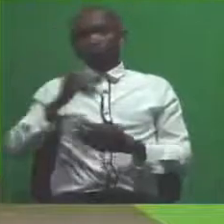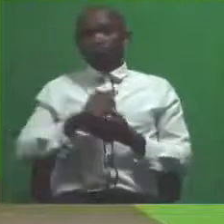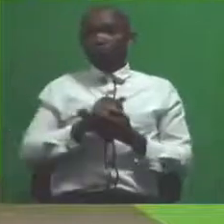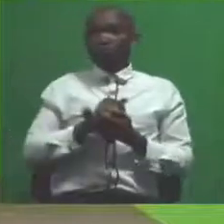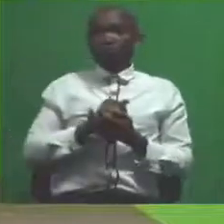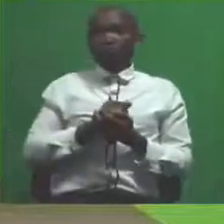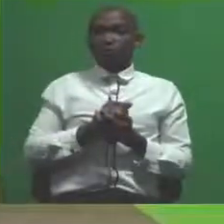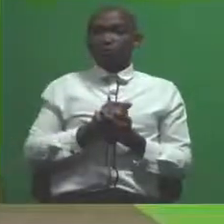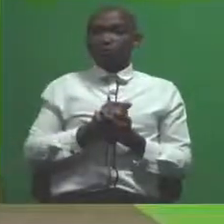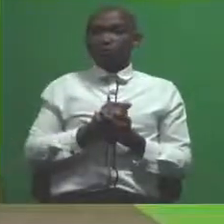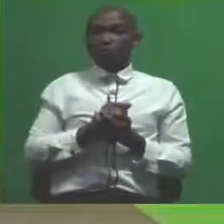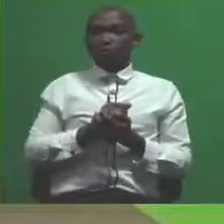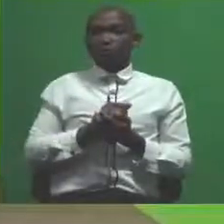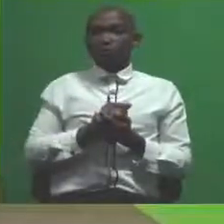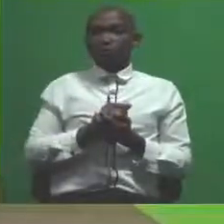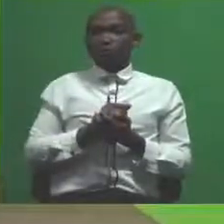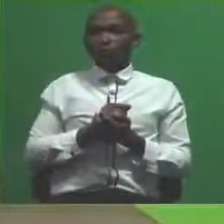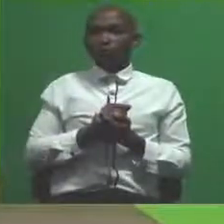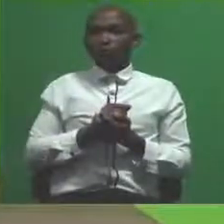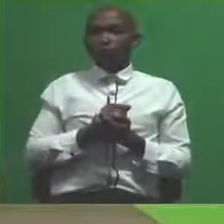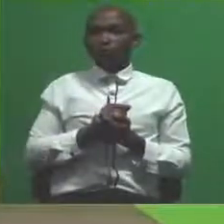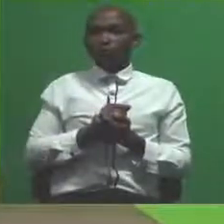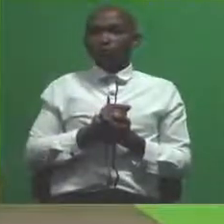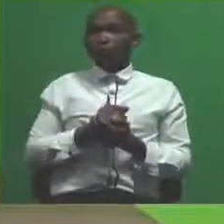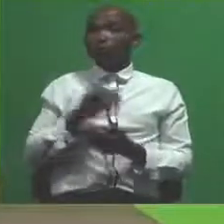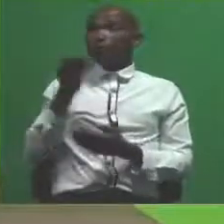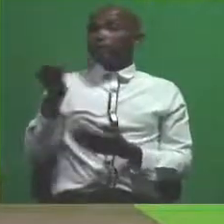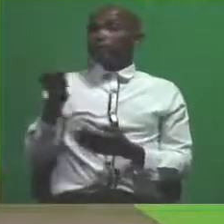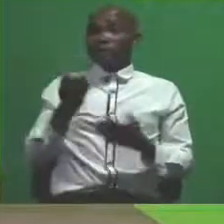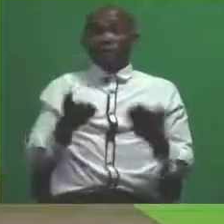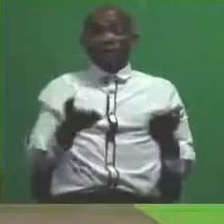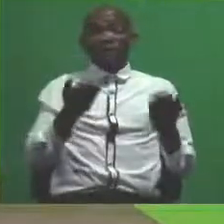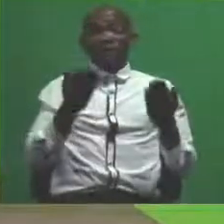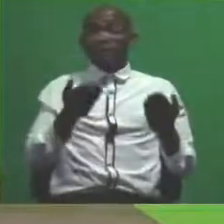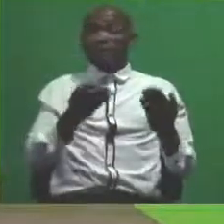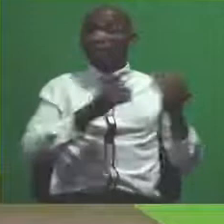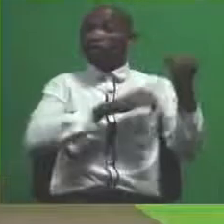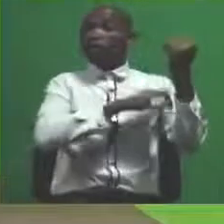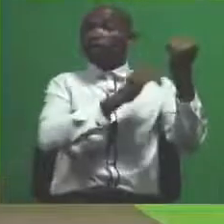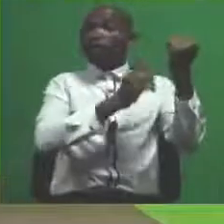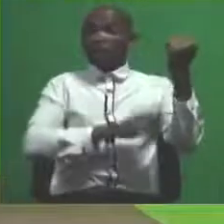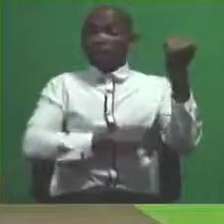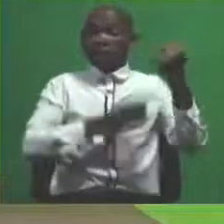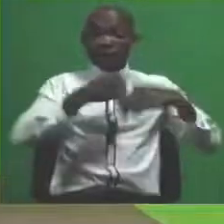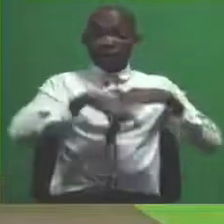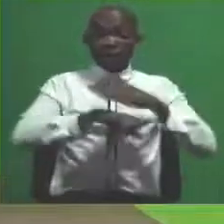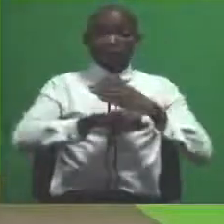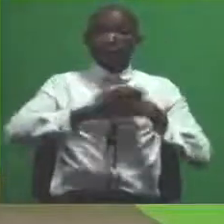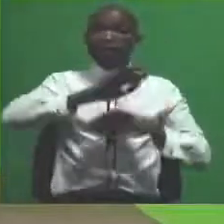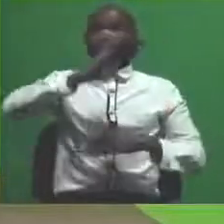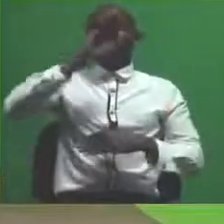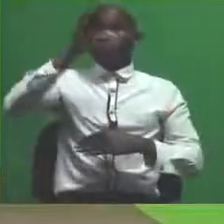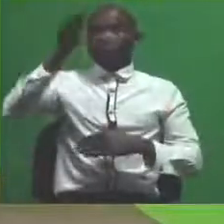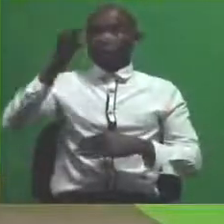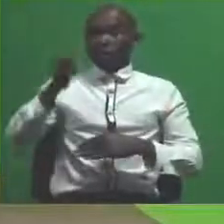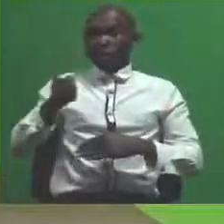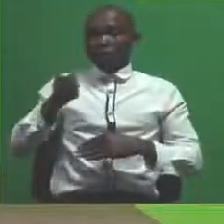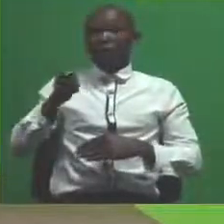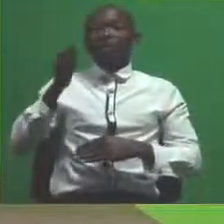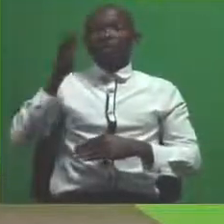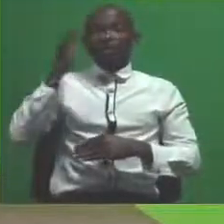a peak. So this energy now at the peak is known